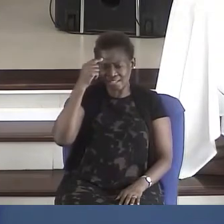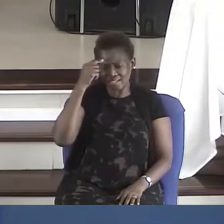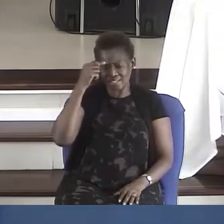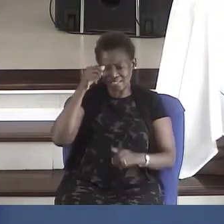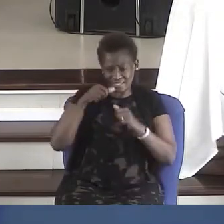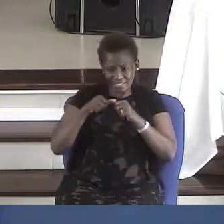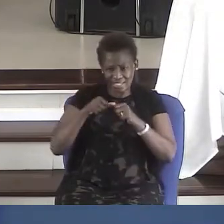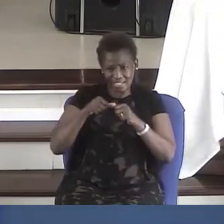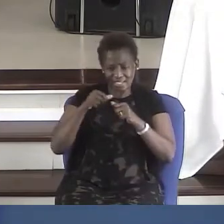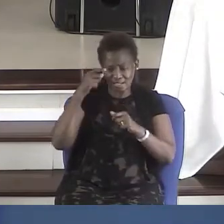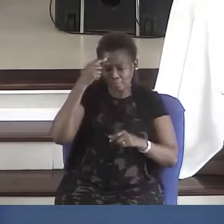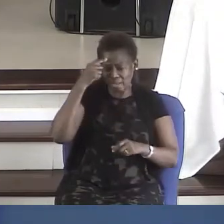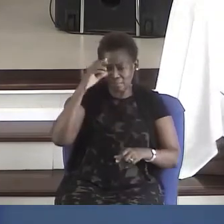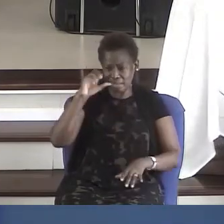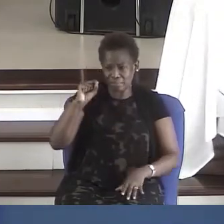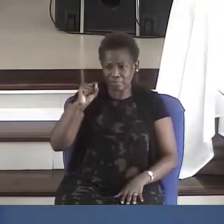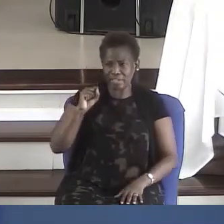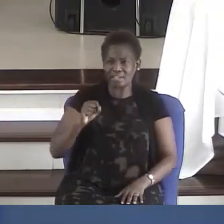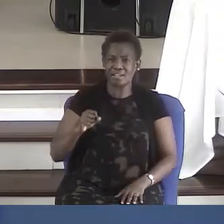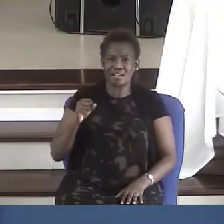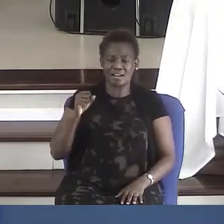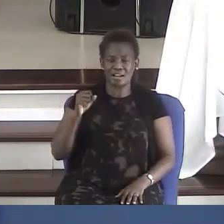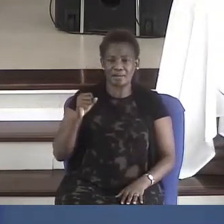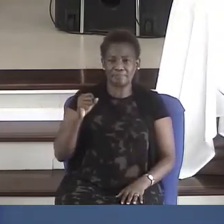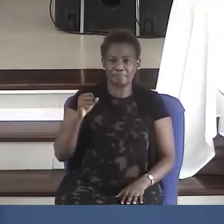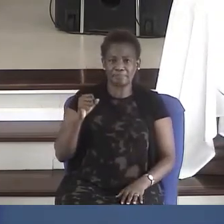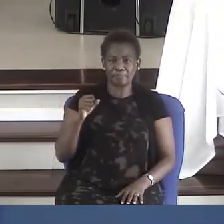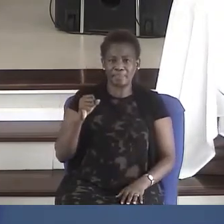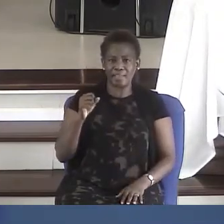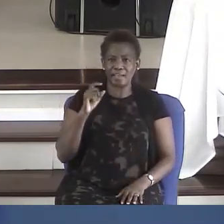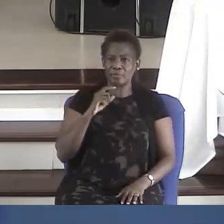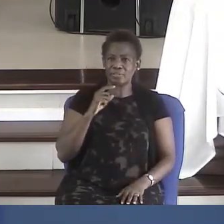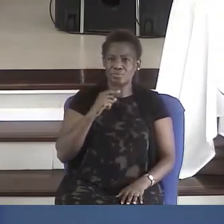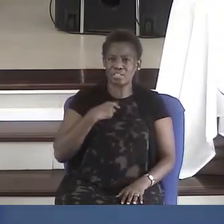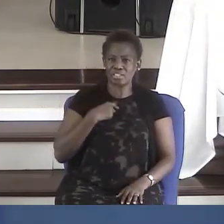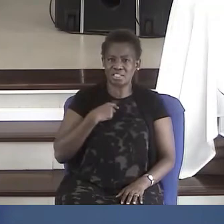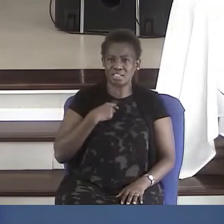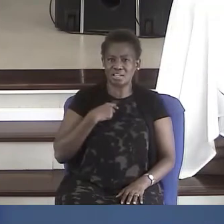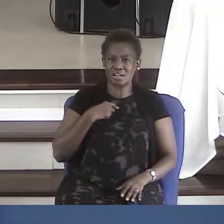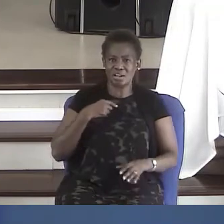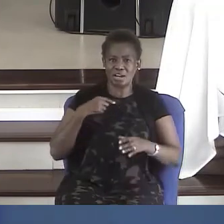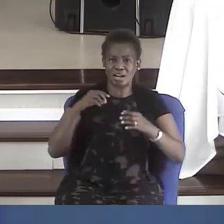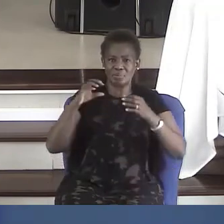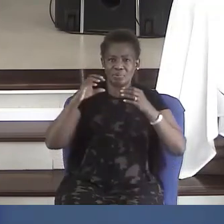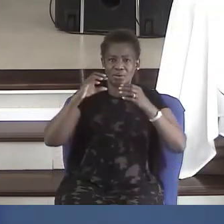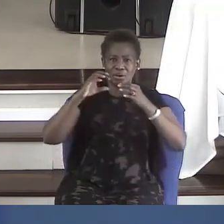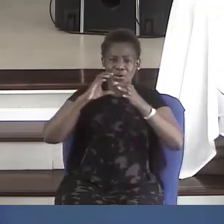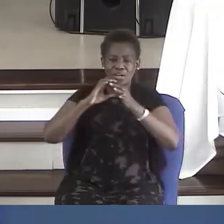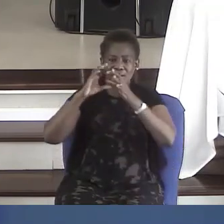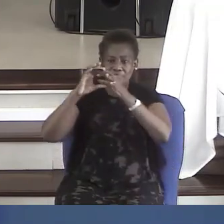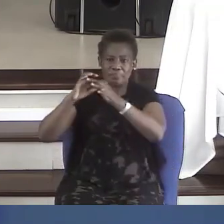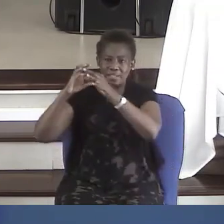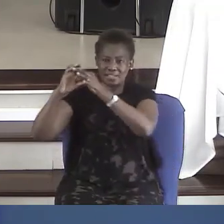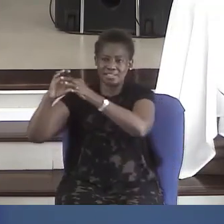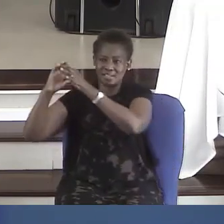I know the thing about the secular race is that only those who comes among the top three are